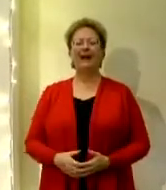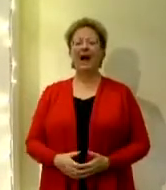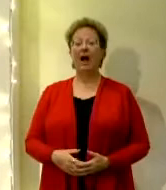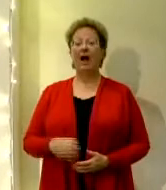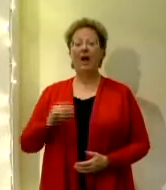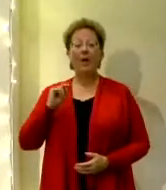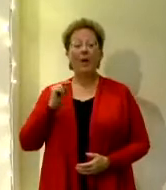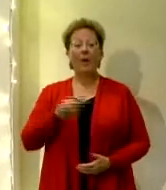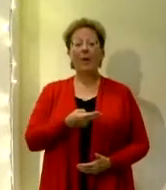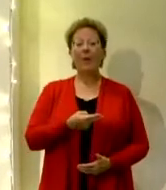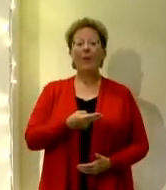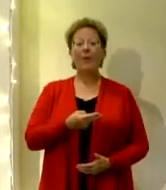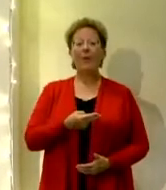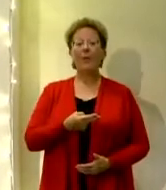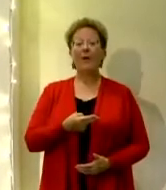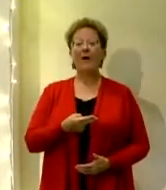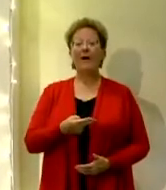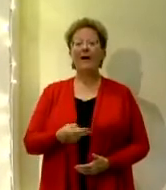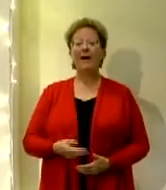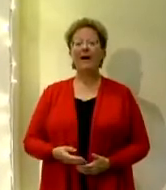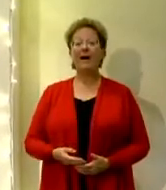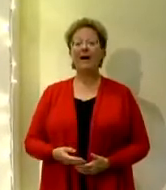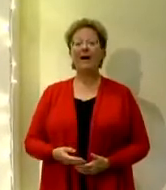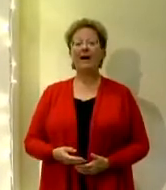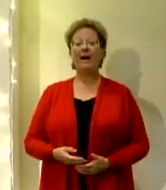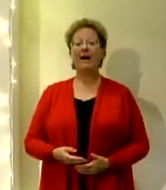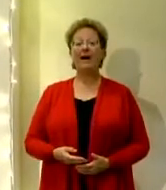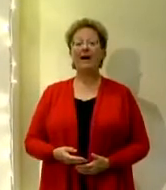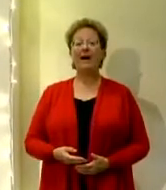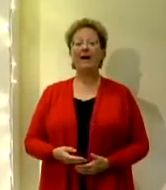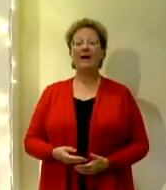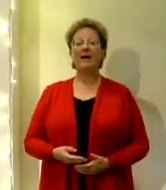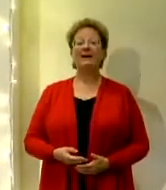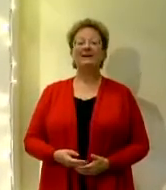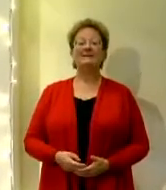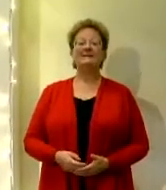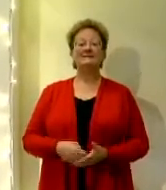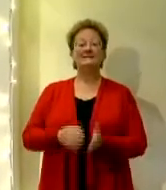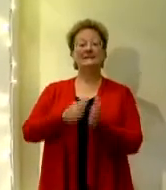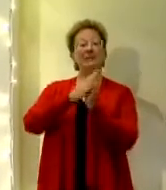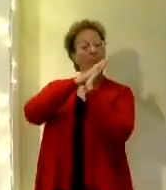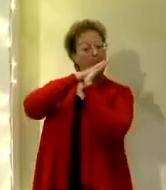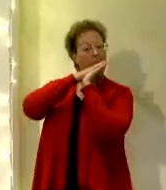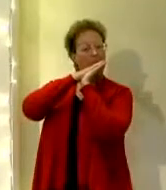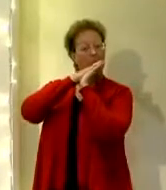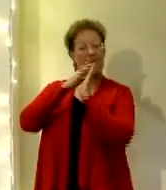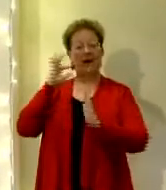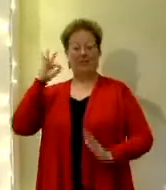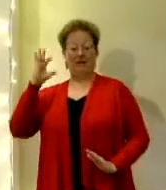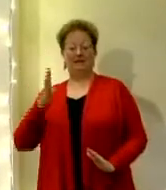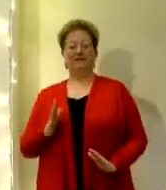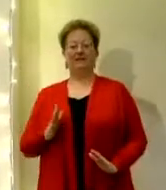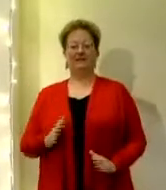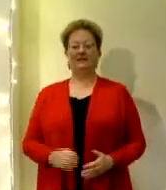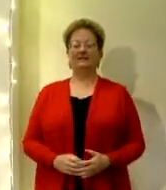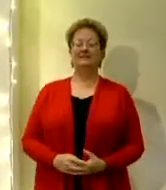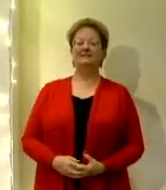"Oh, here's the peanut butter pastor," to the nurse who was running out of the room.